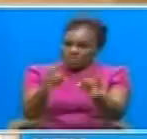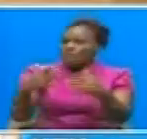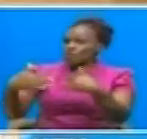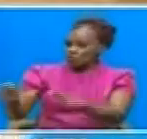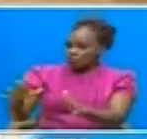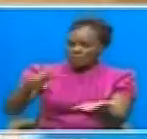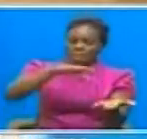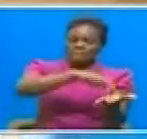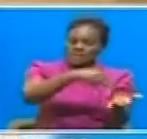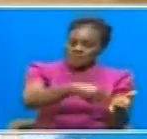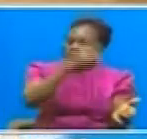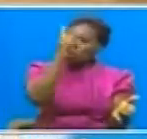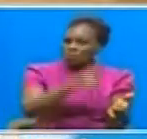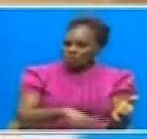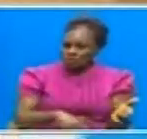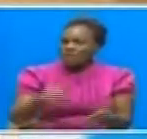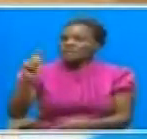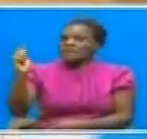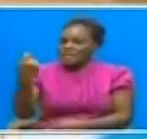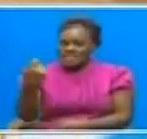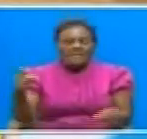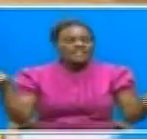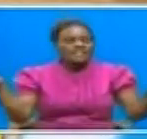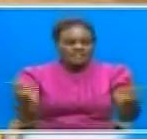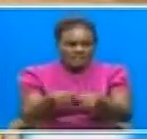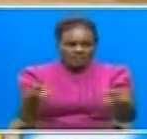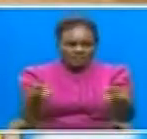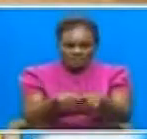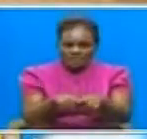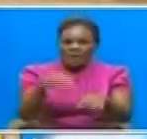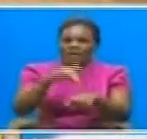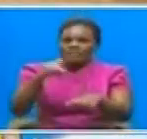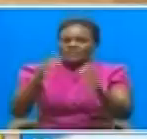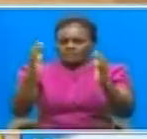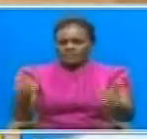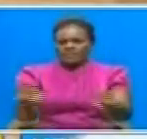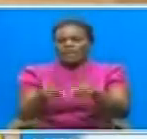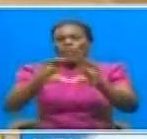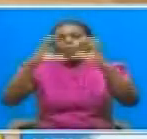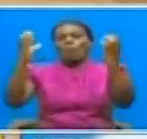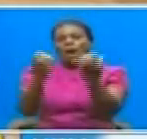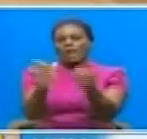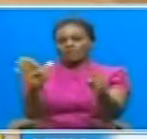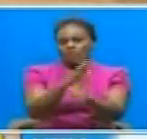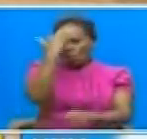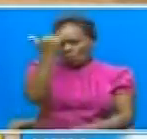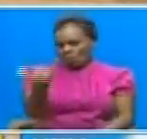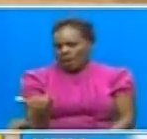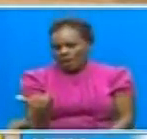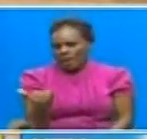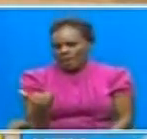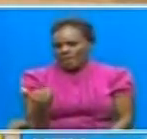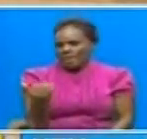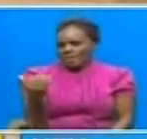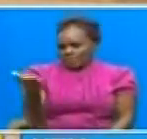means that not even Kenya will only be affected, but the world in general. Because our product,